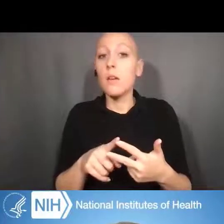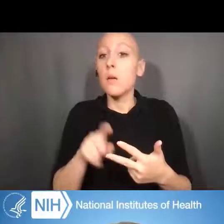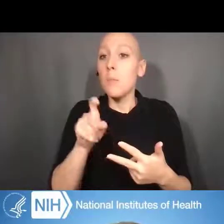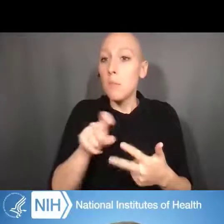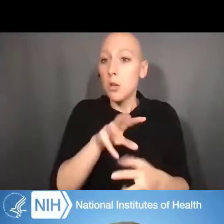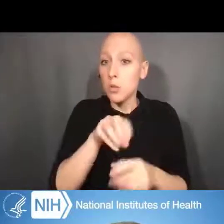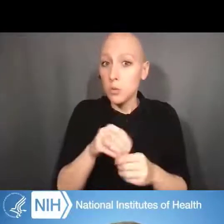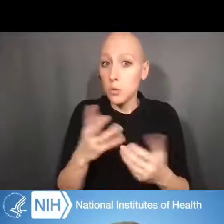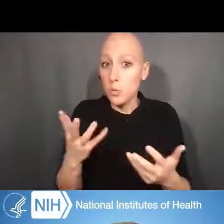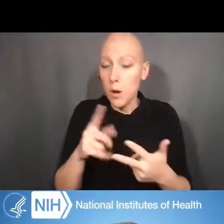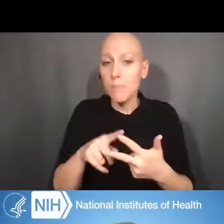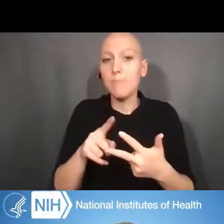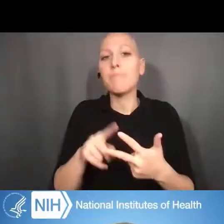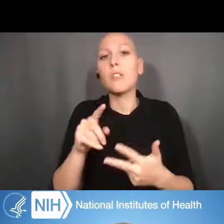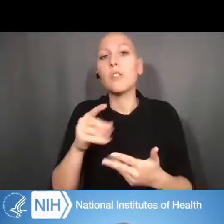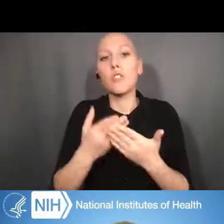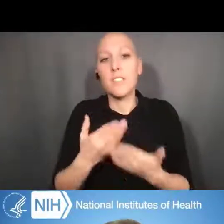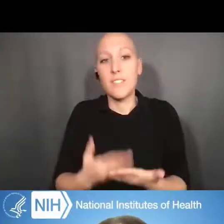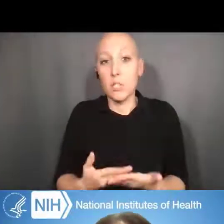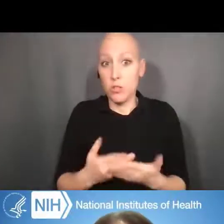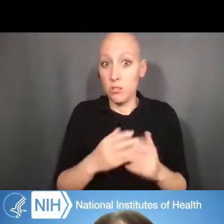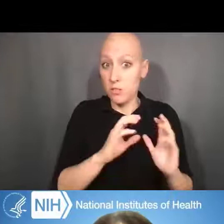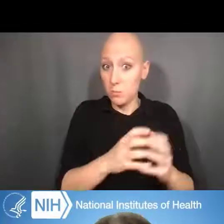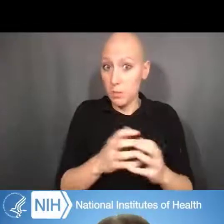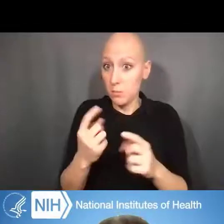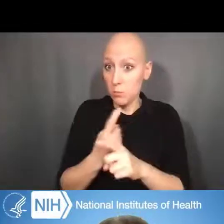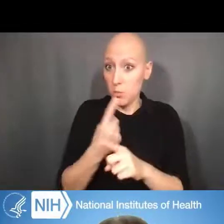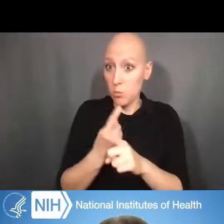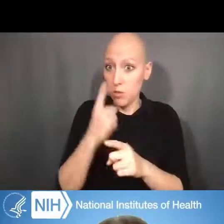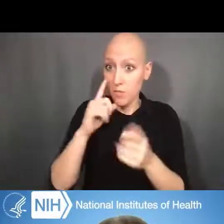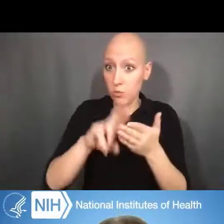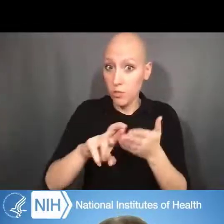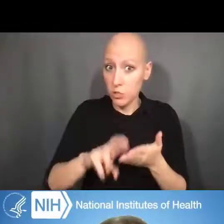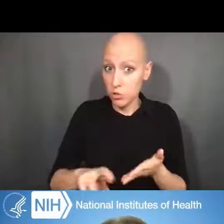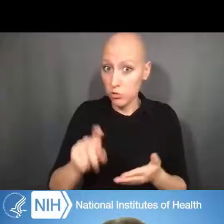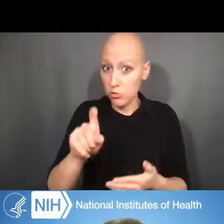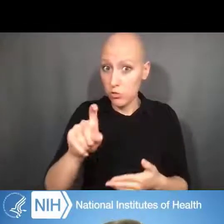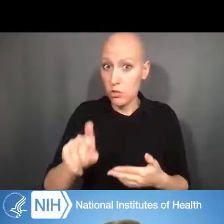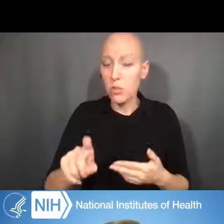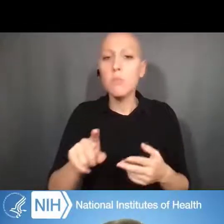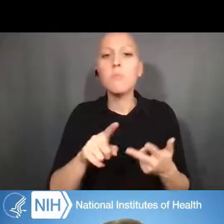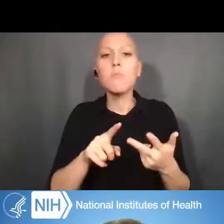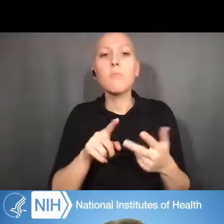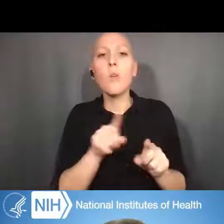that's being proposed. And you must also provide rationale as to why an